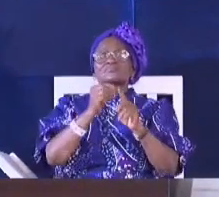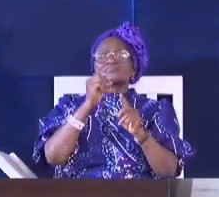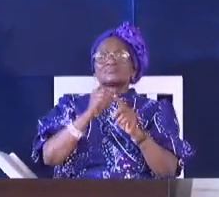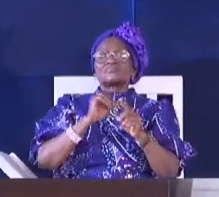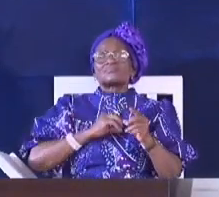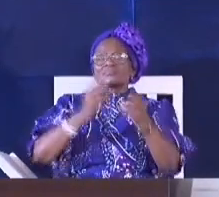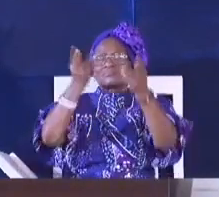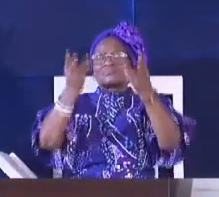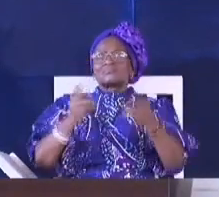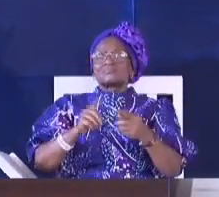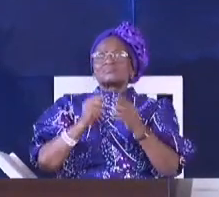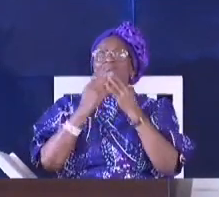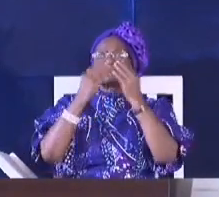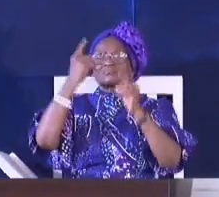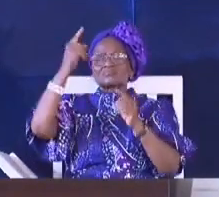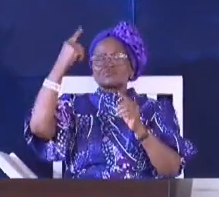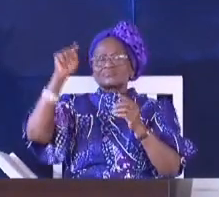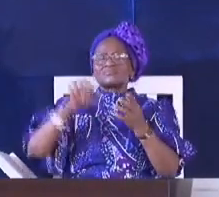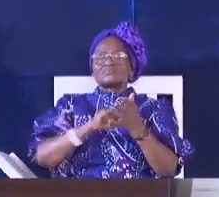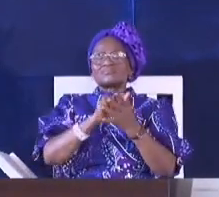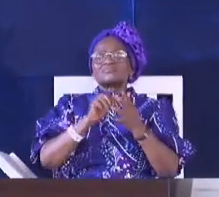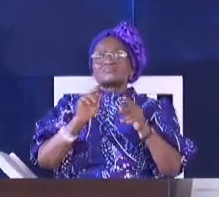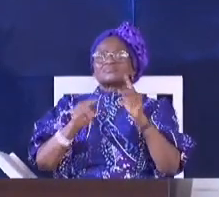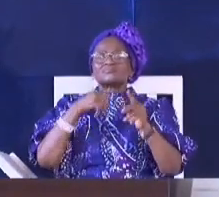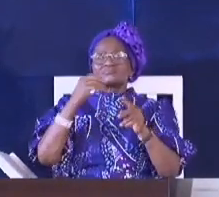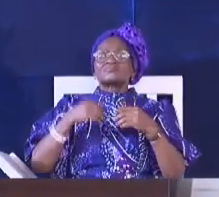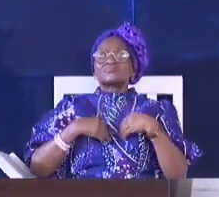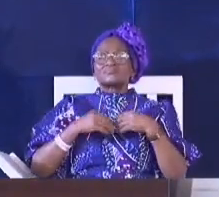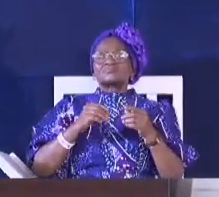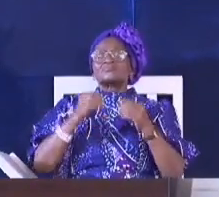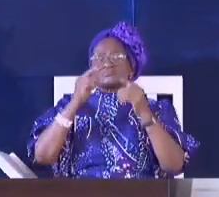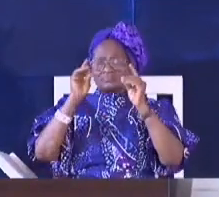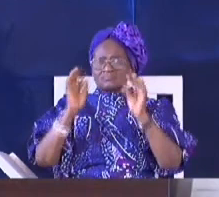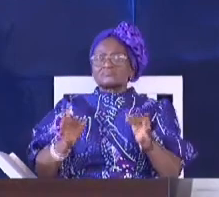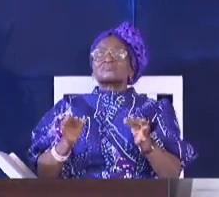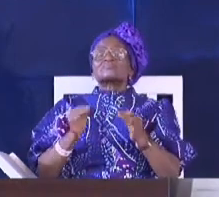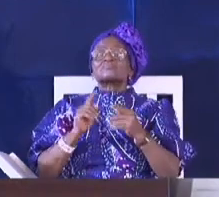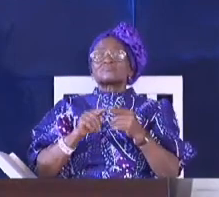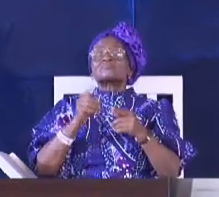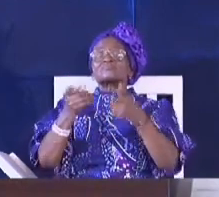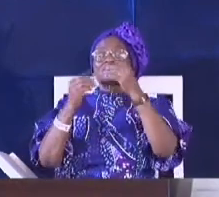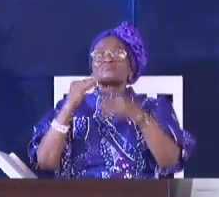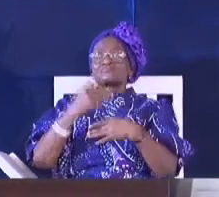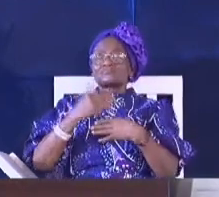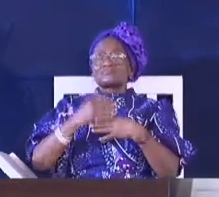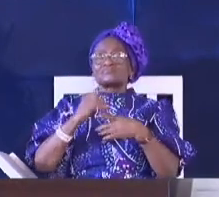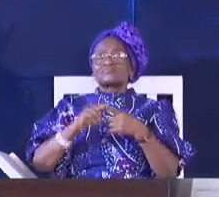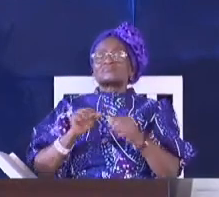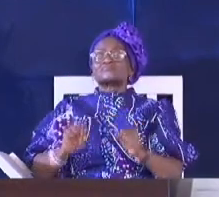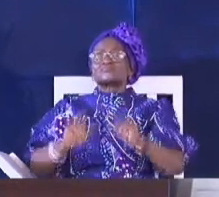I want to thank you for these people who have decided to come forward to surrender their lives to you.